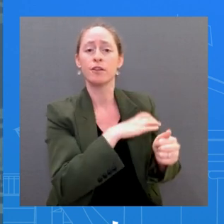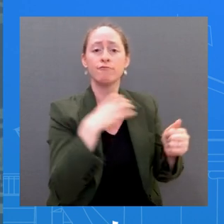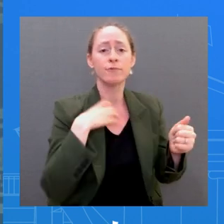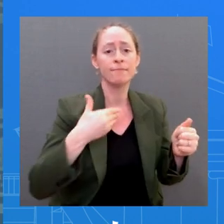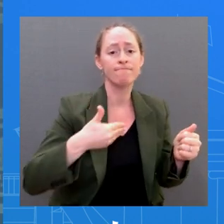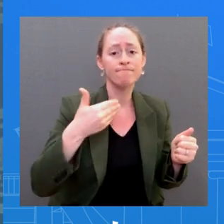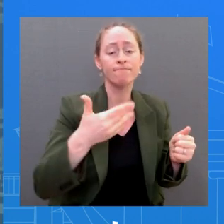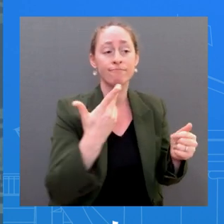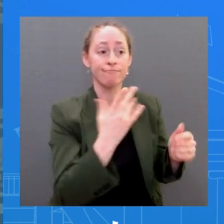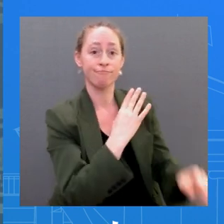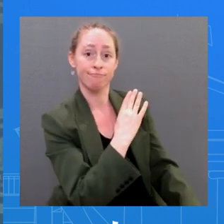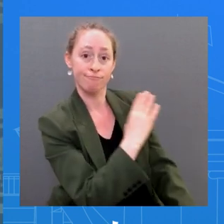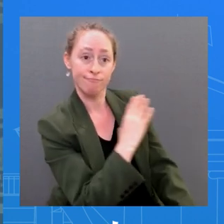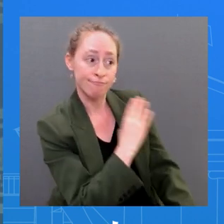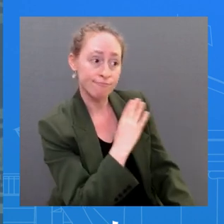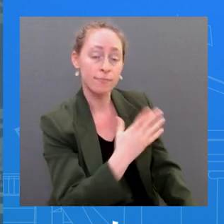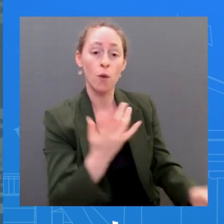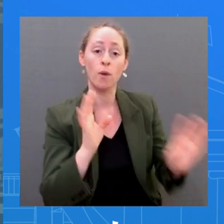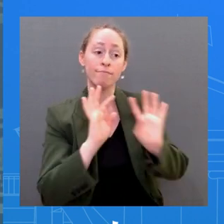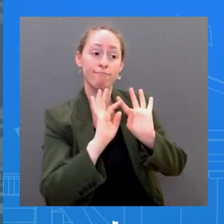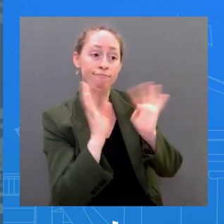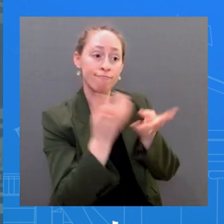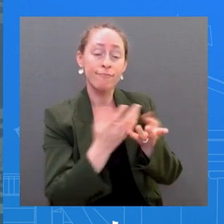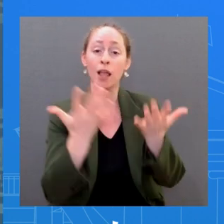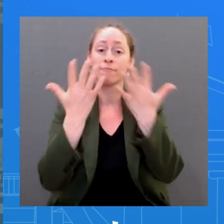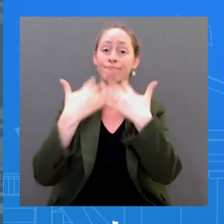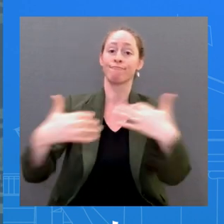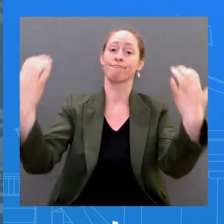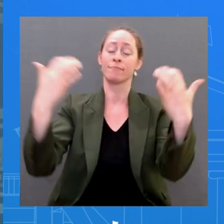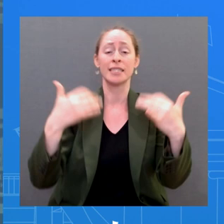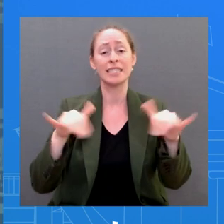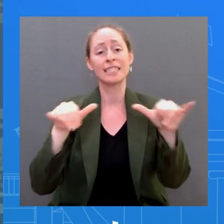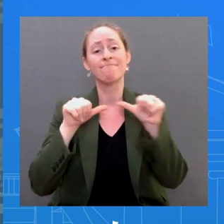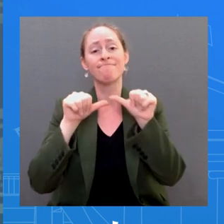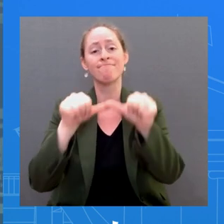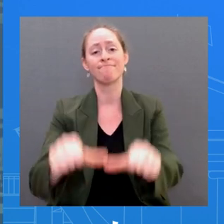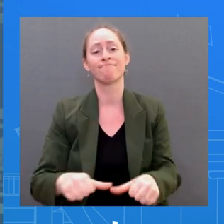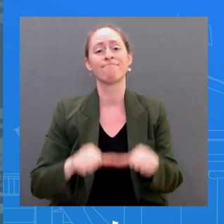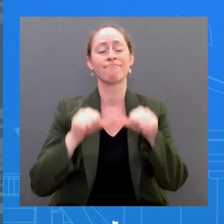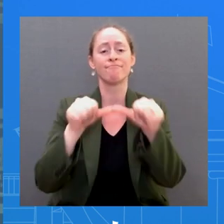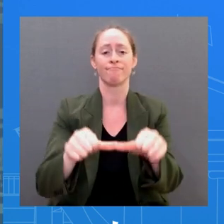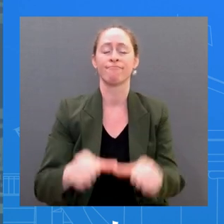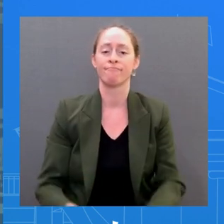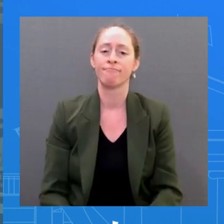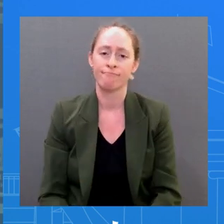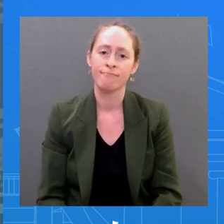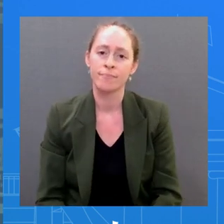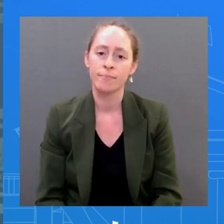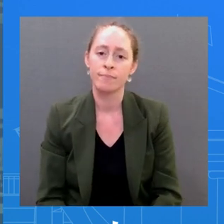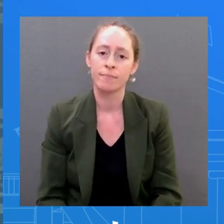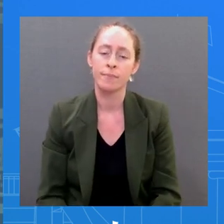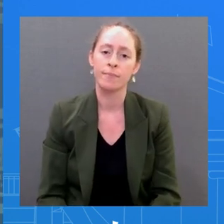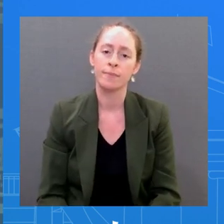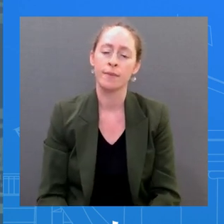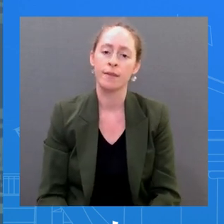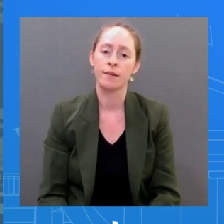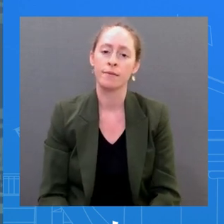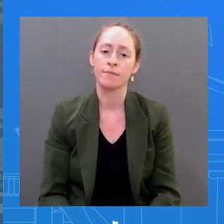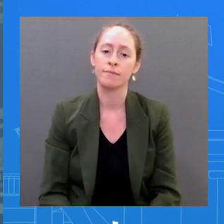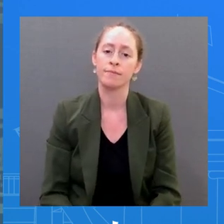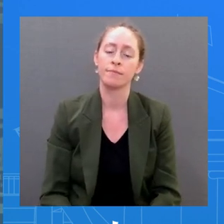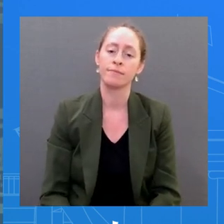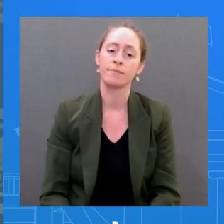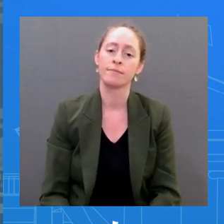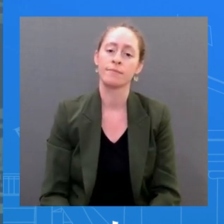to act immediately after on our long overdue COVID, to act on our long overdue COVID needs. And at the end of the